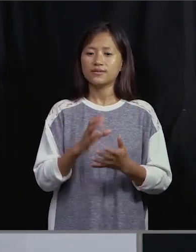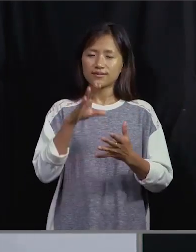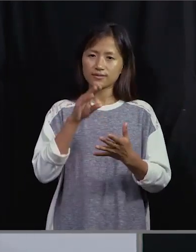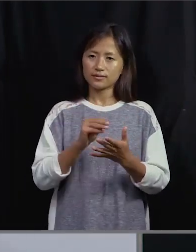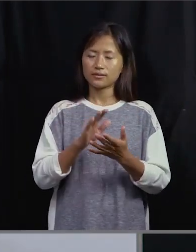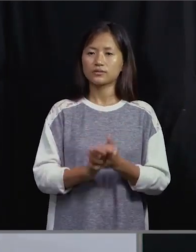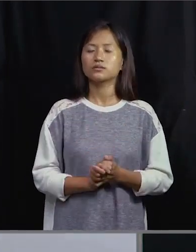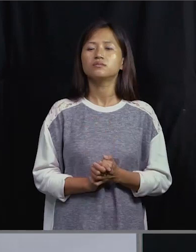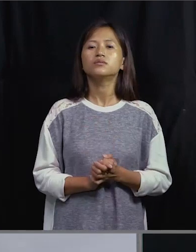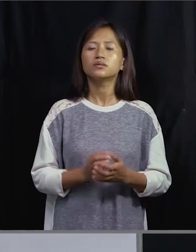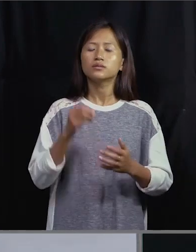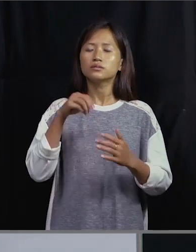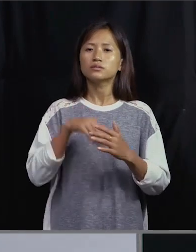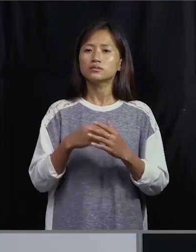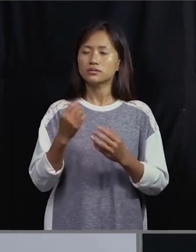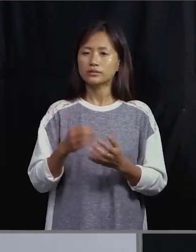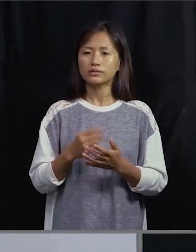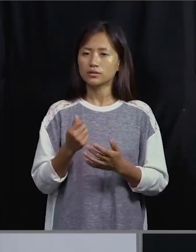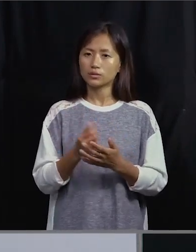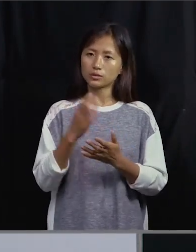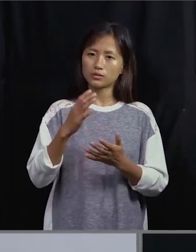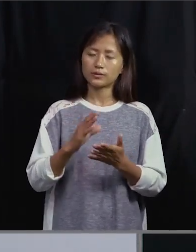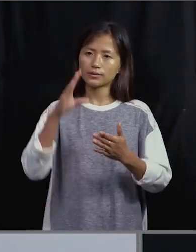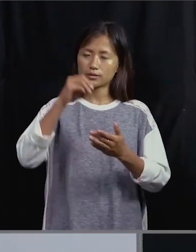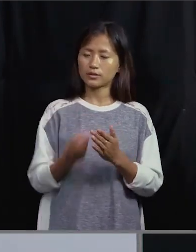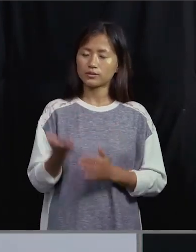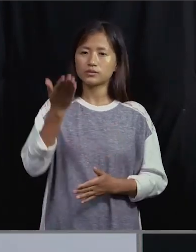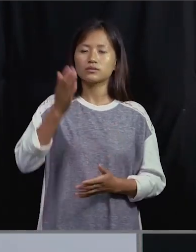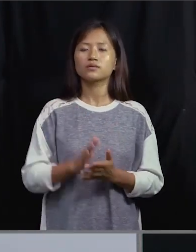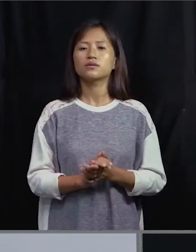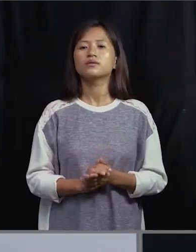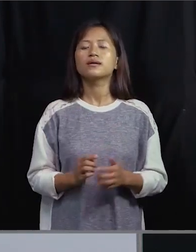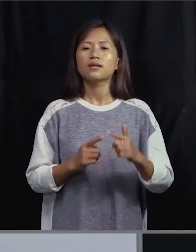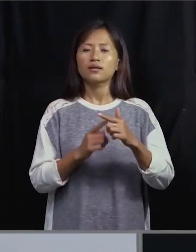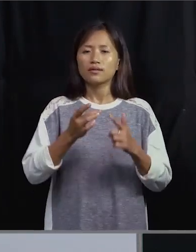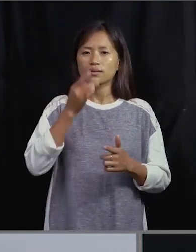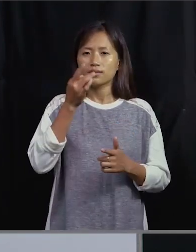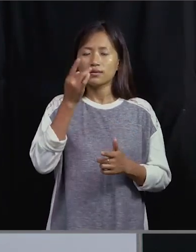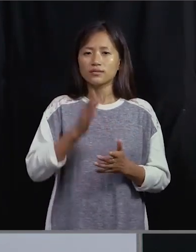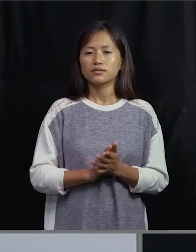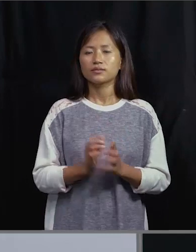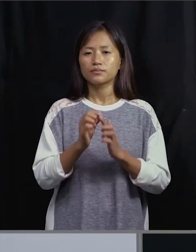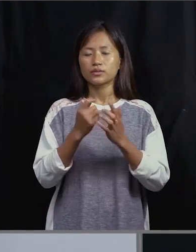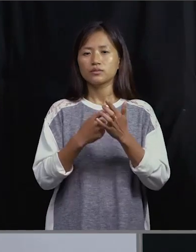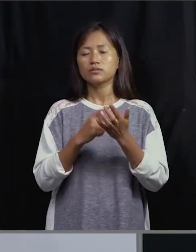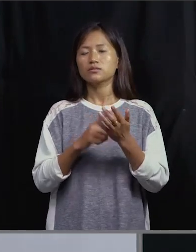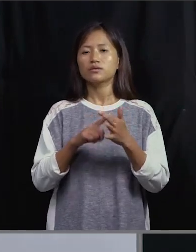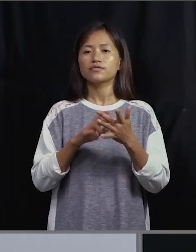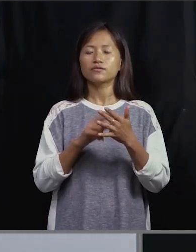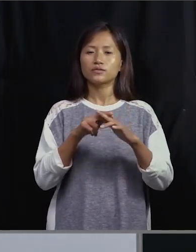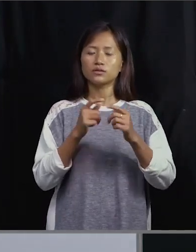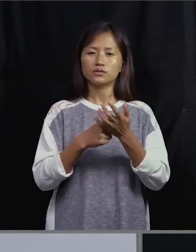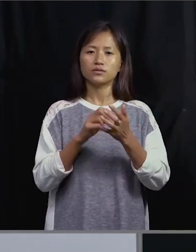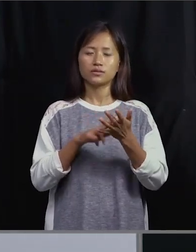decreases as his income increases. Then we have taste and preference of the consumer. Okay, so it